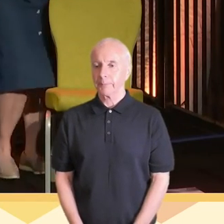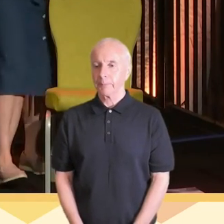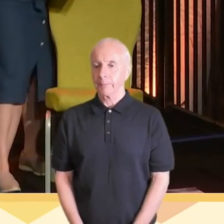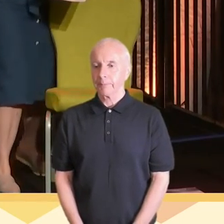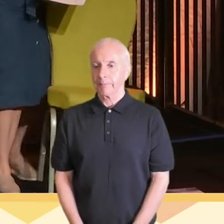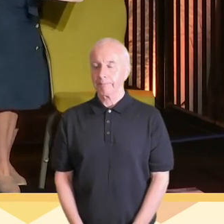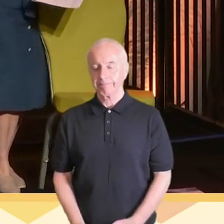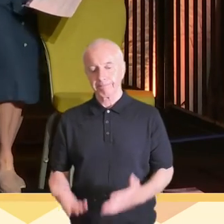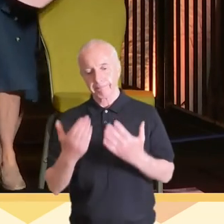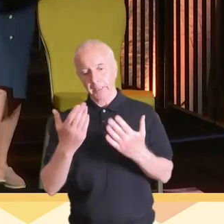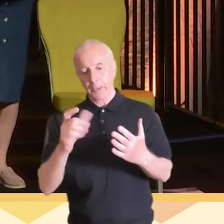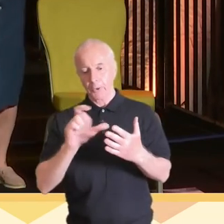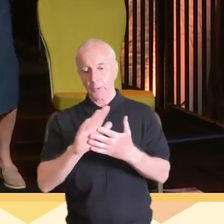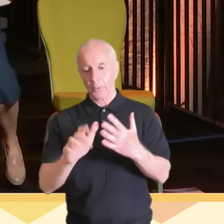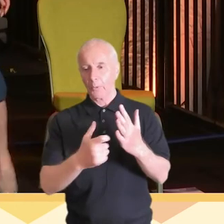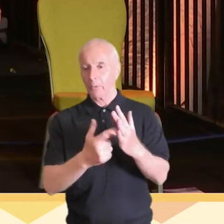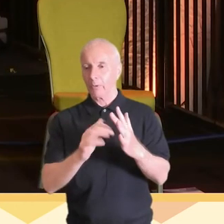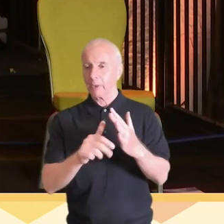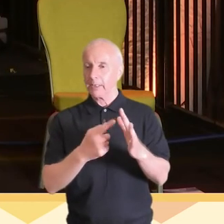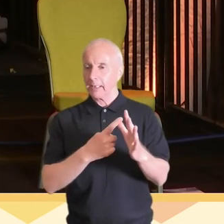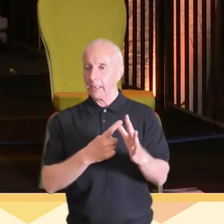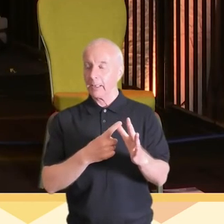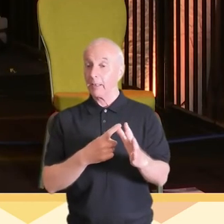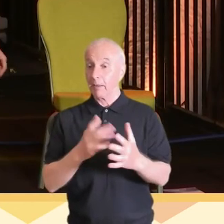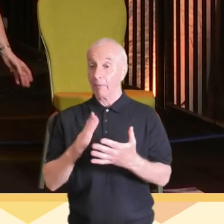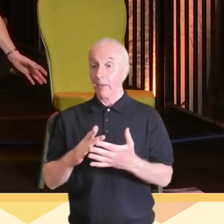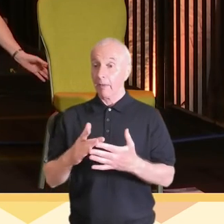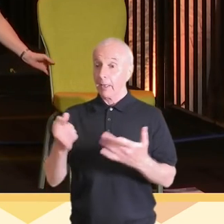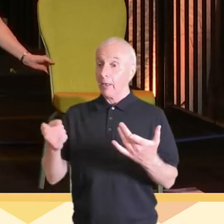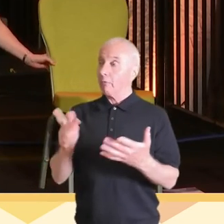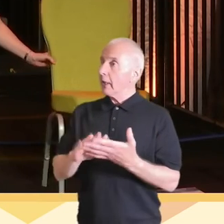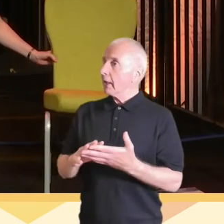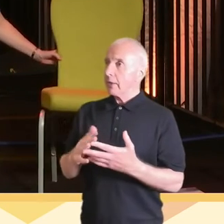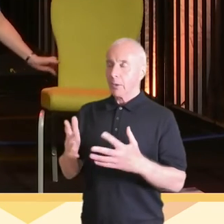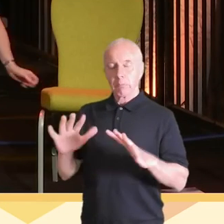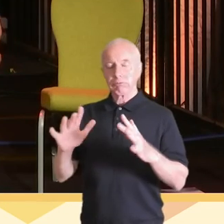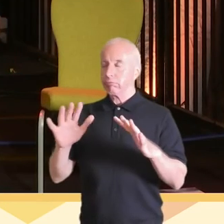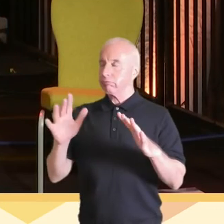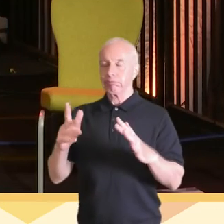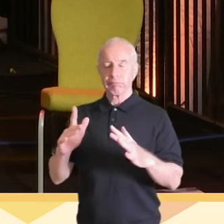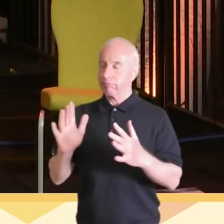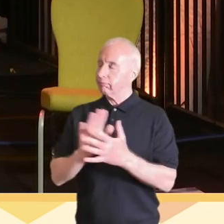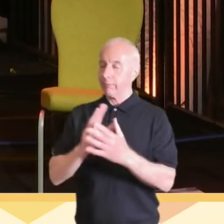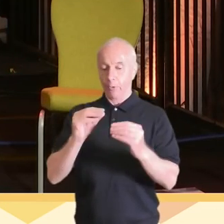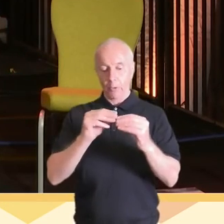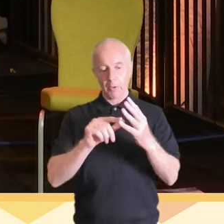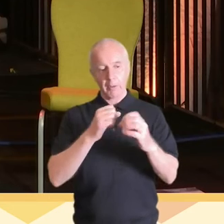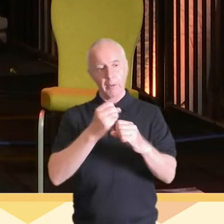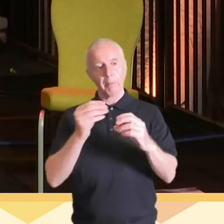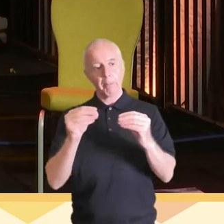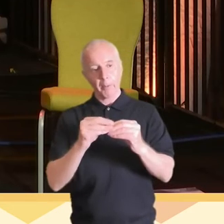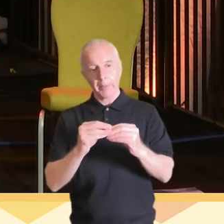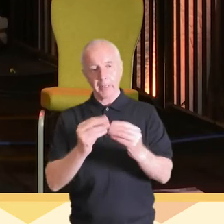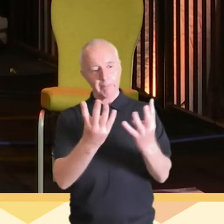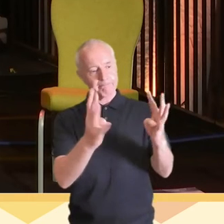Thank you so much, Christina. And I think it would be really good to just express our appreciation, not only for the BUGB Trustee Board, but for